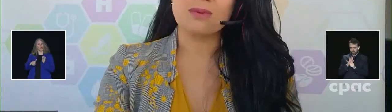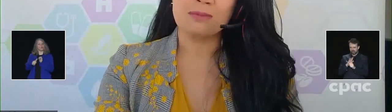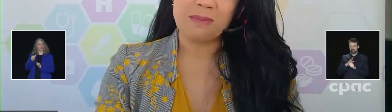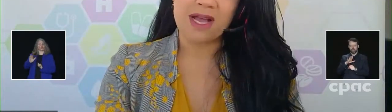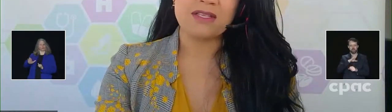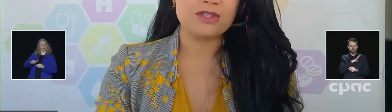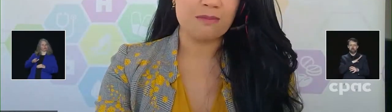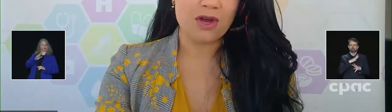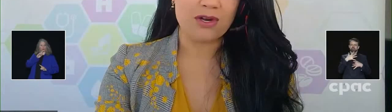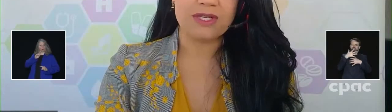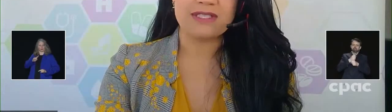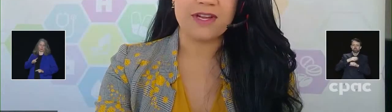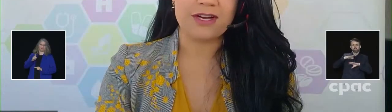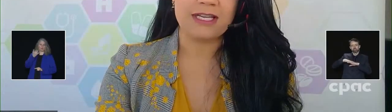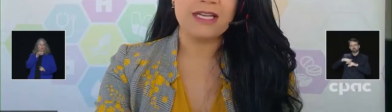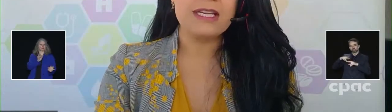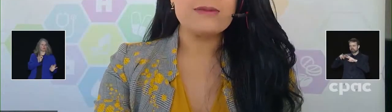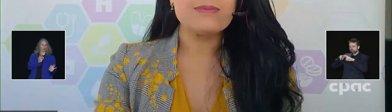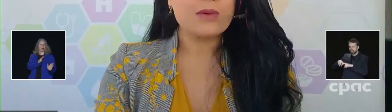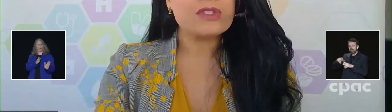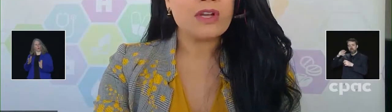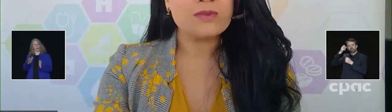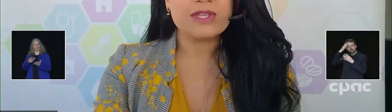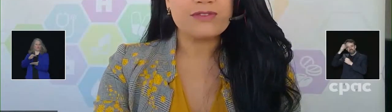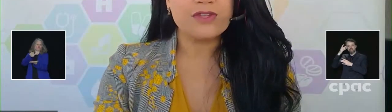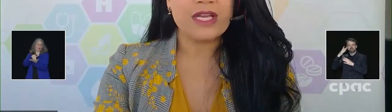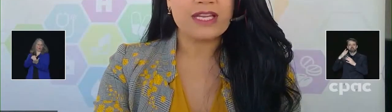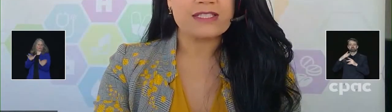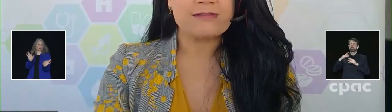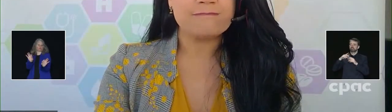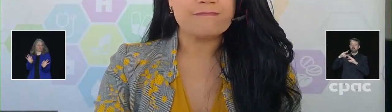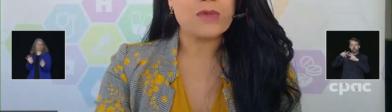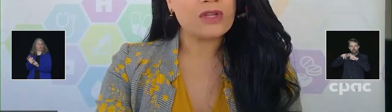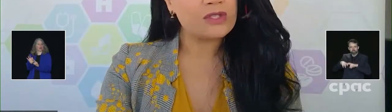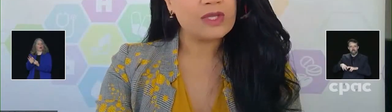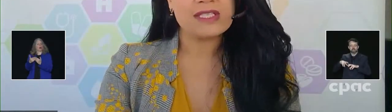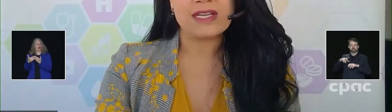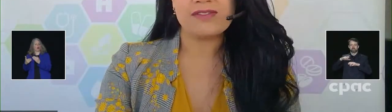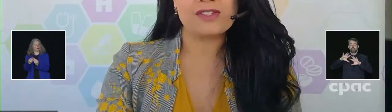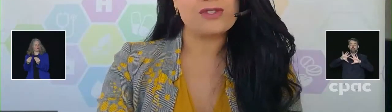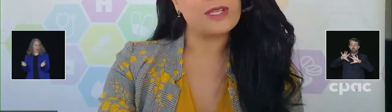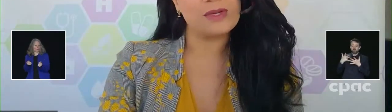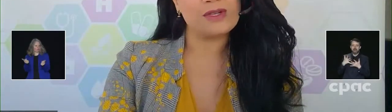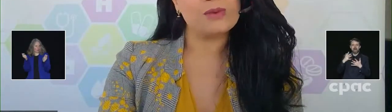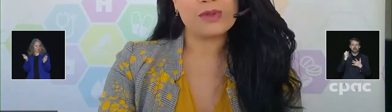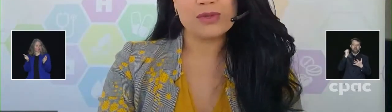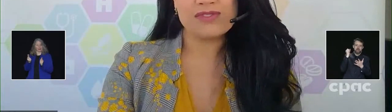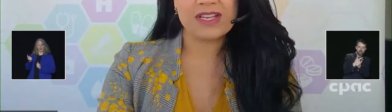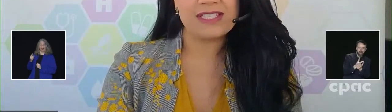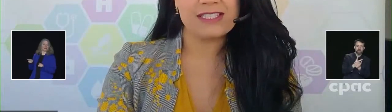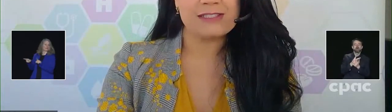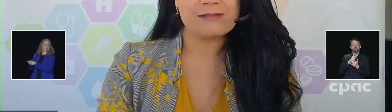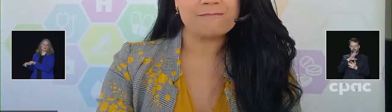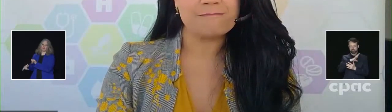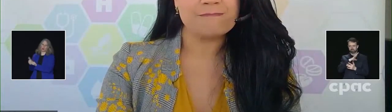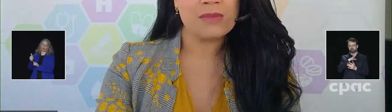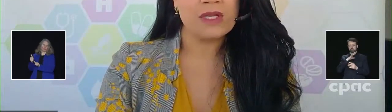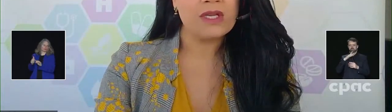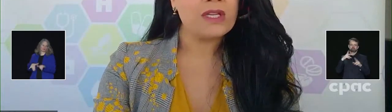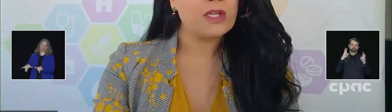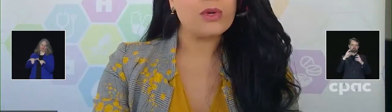clinical trials were mild to moderate in severity and resolved within a few days. Also, these side effects are typical with most vaccines.